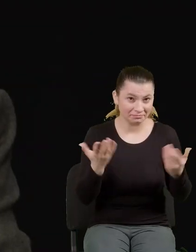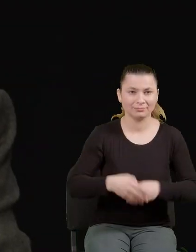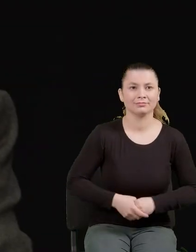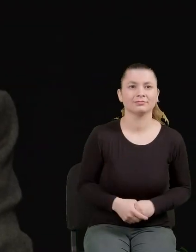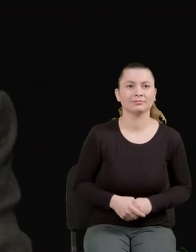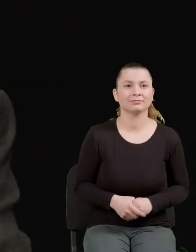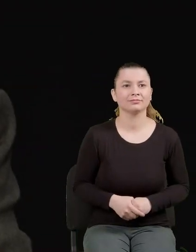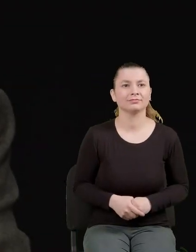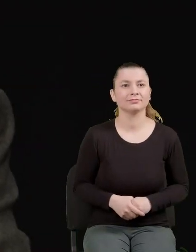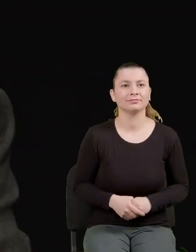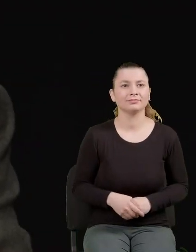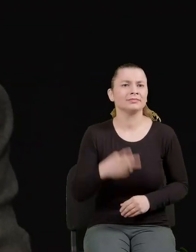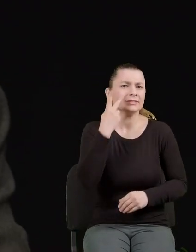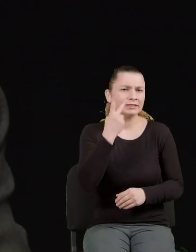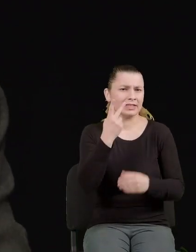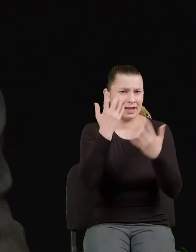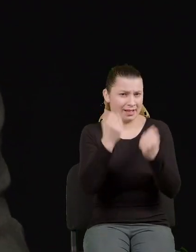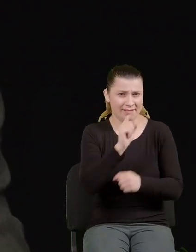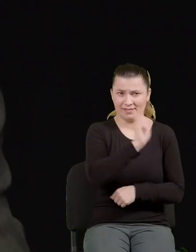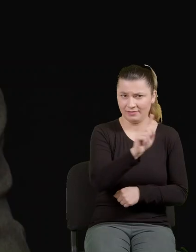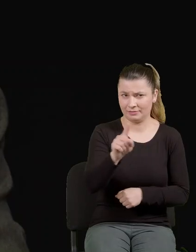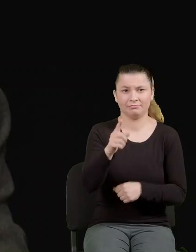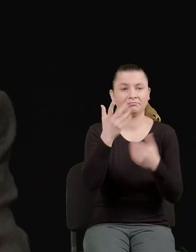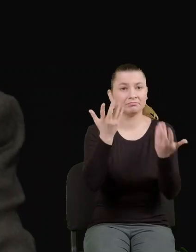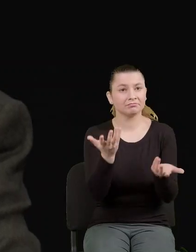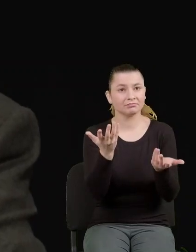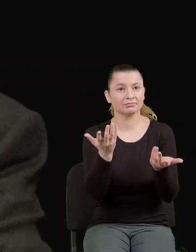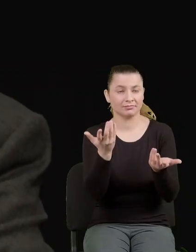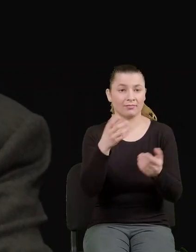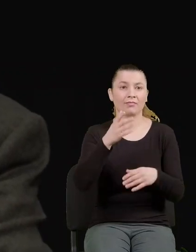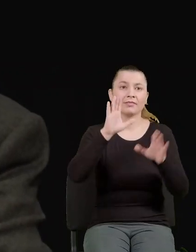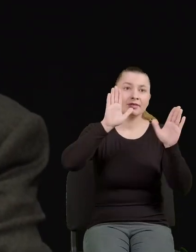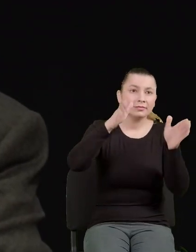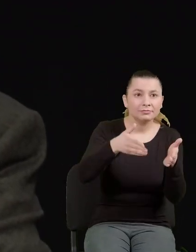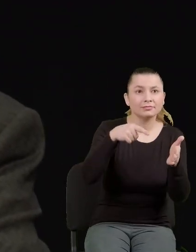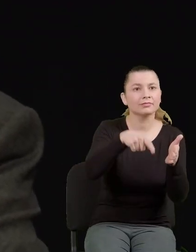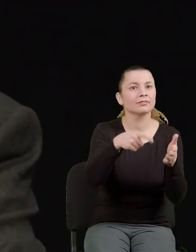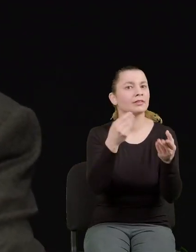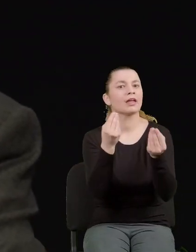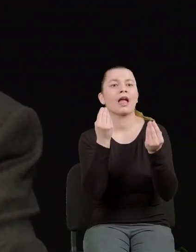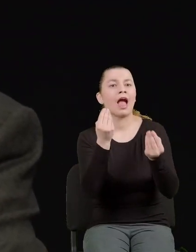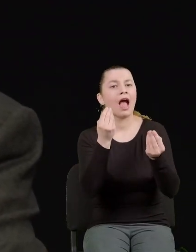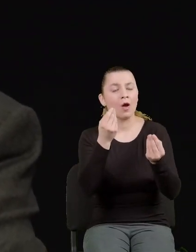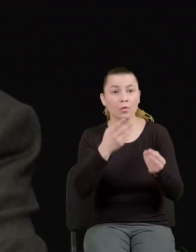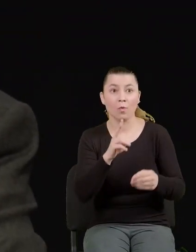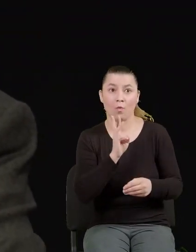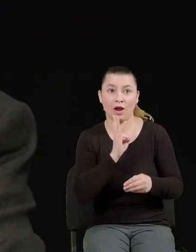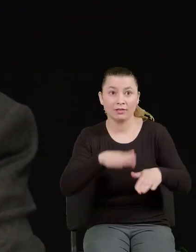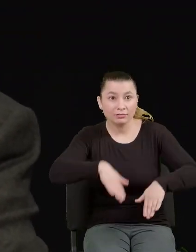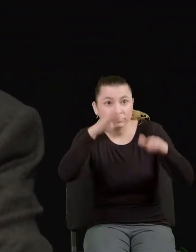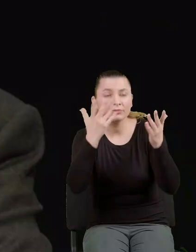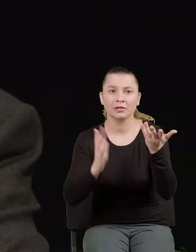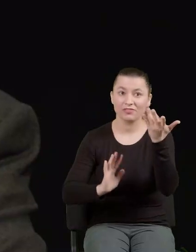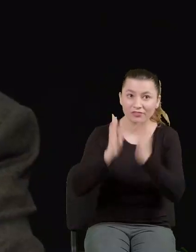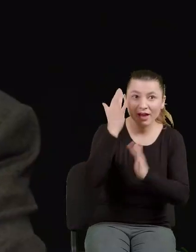equipment, which, in fact, you know, in the case of EIB, we have funded projects which have actually finance projects